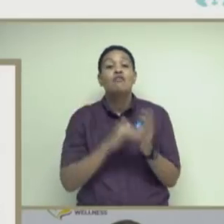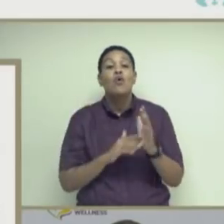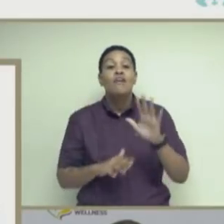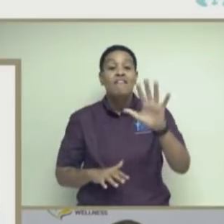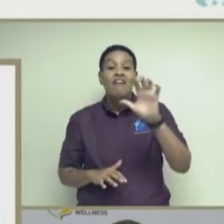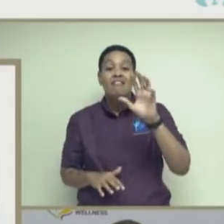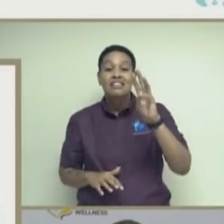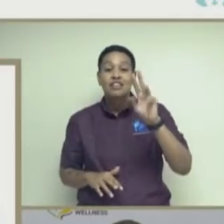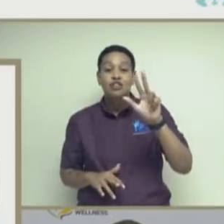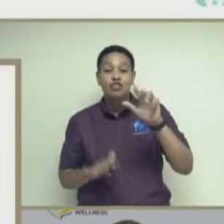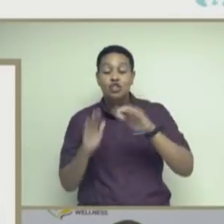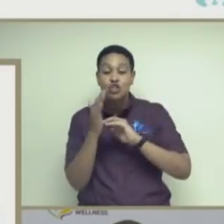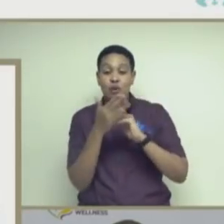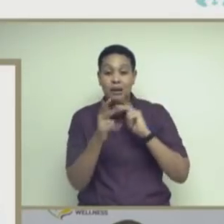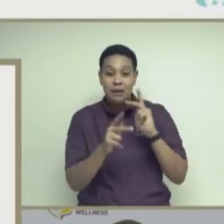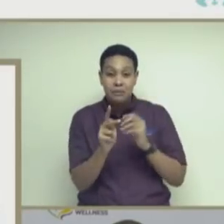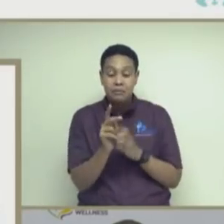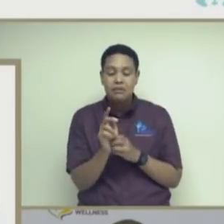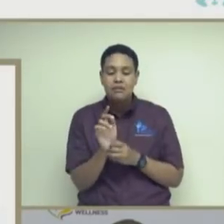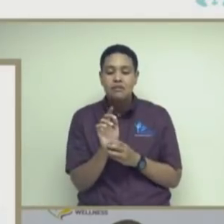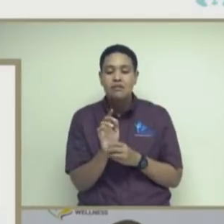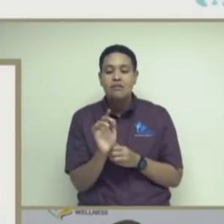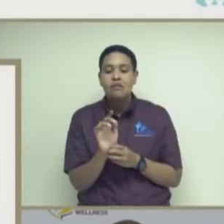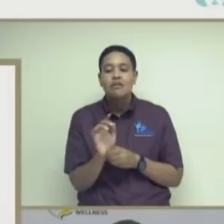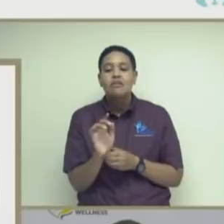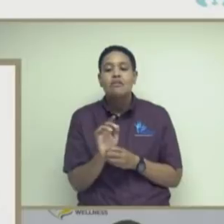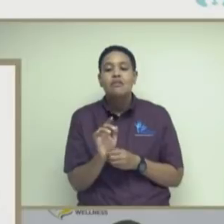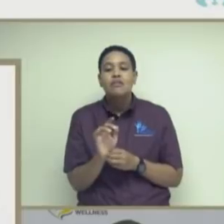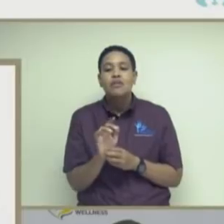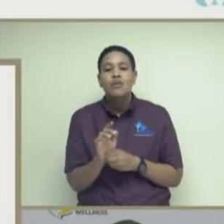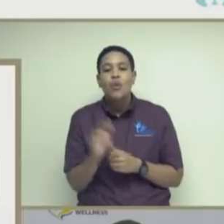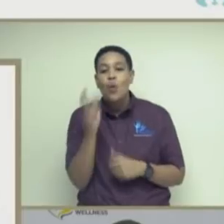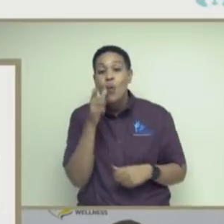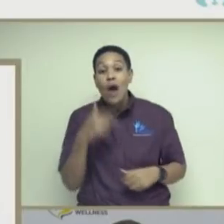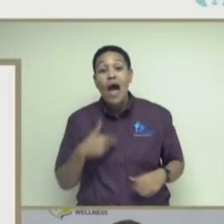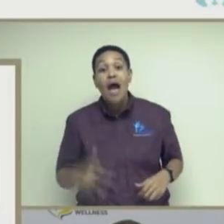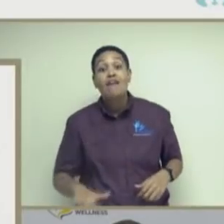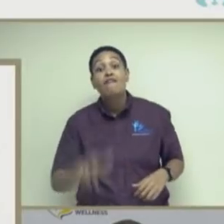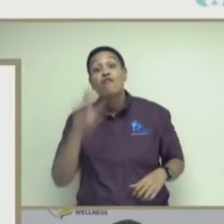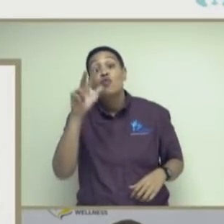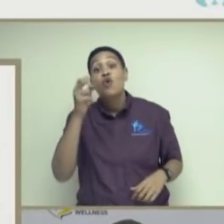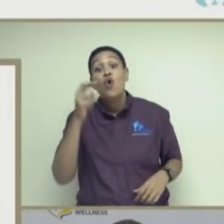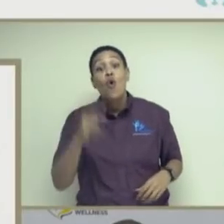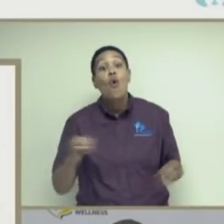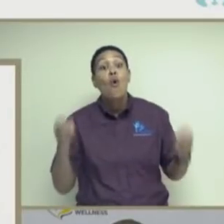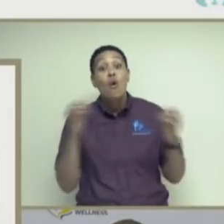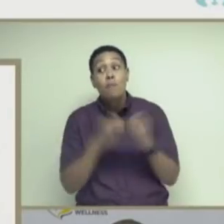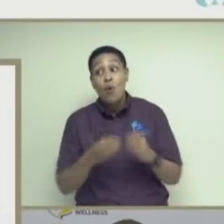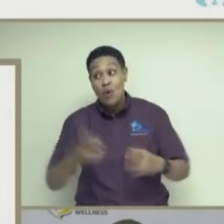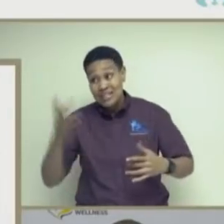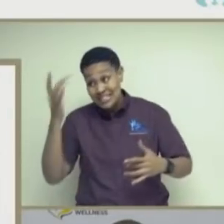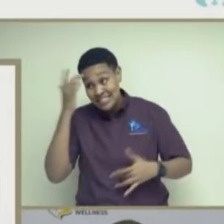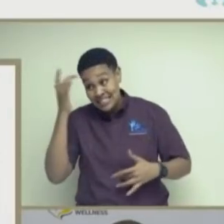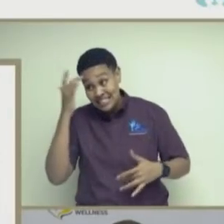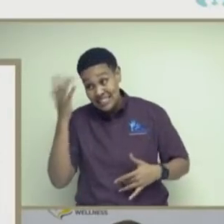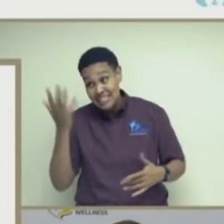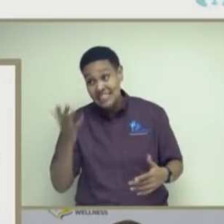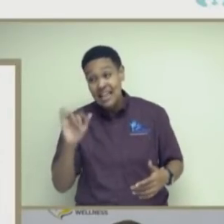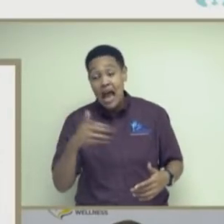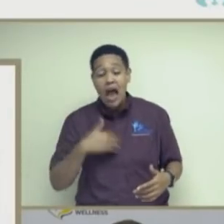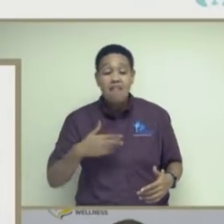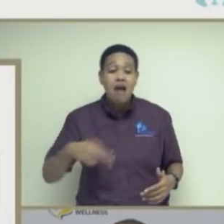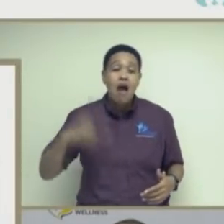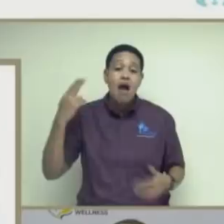25,563 Jamaicans who have 3 or more comorbidity. So they could have